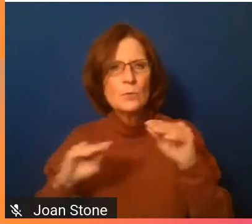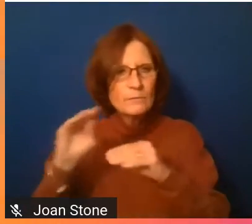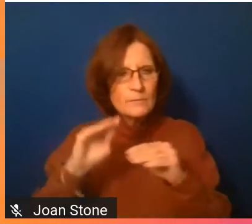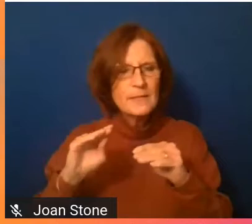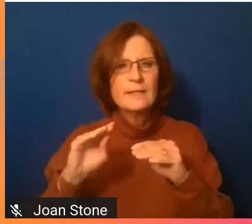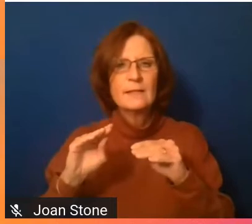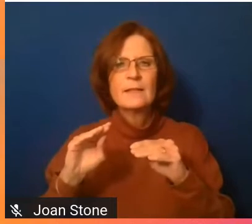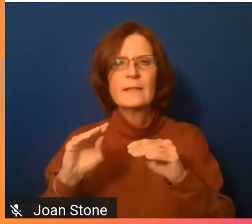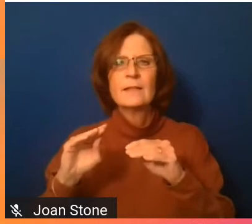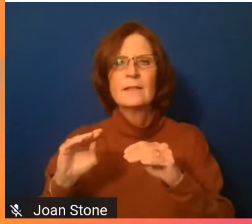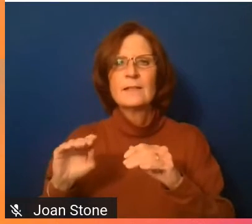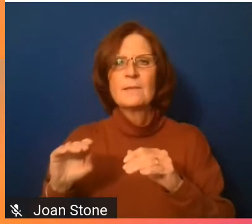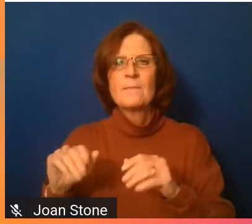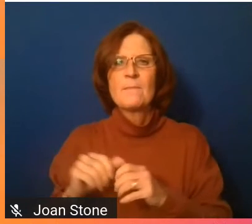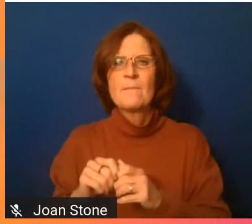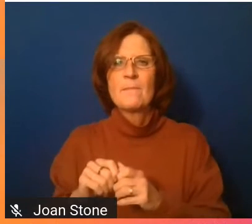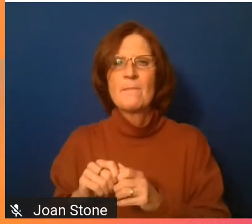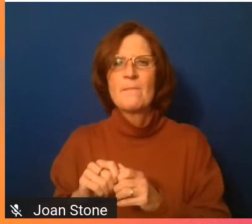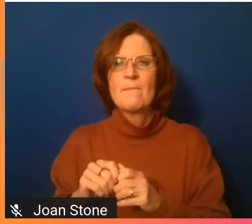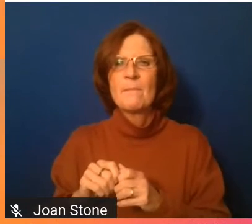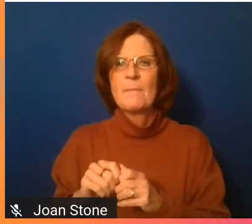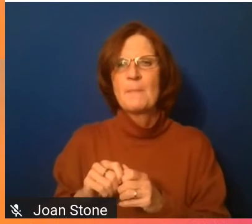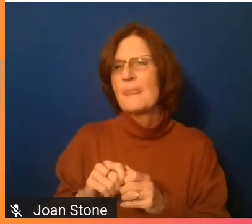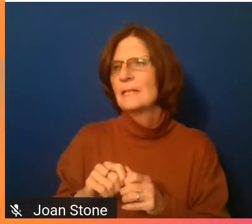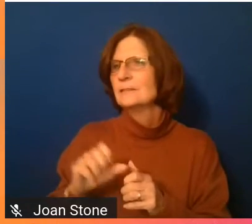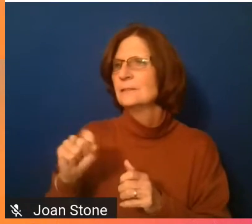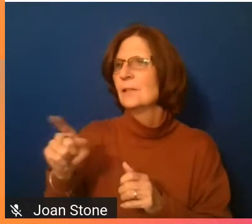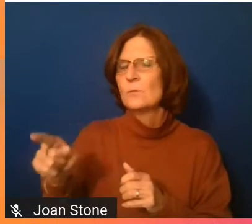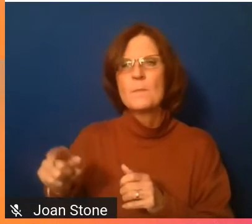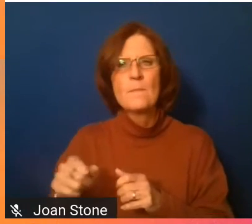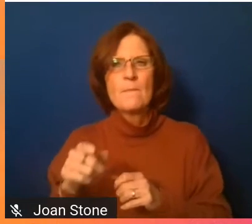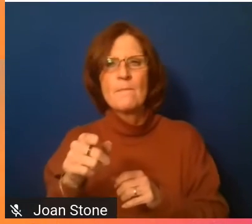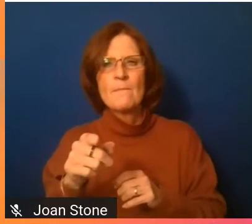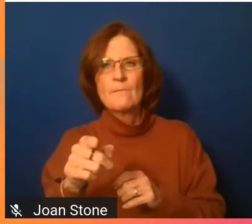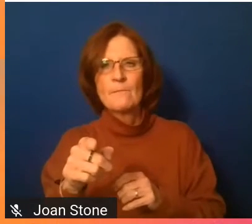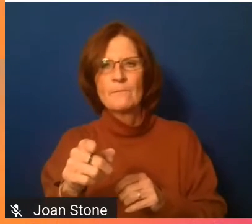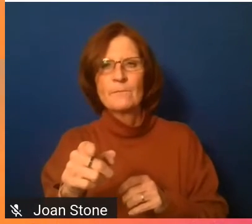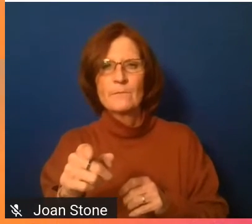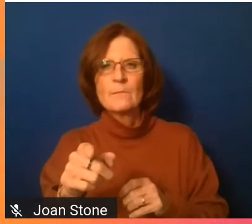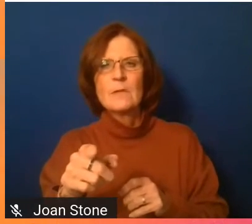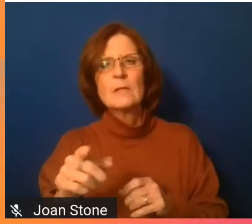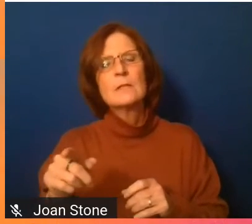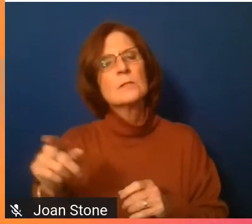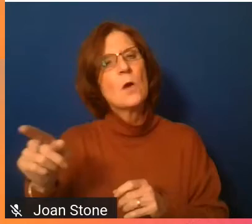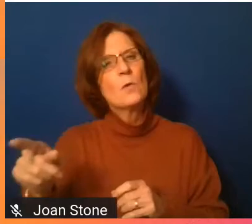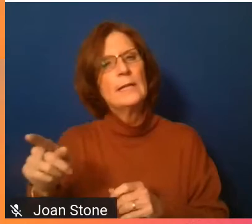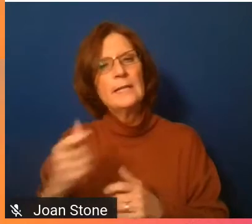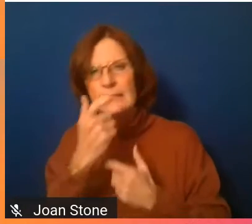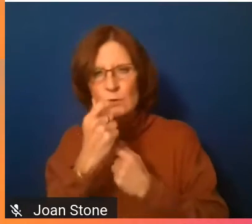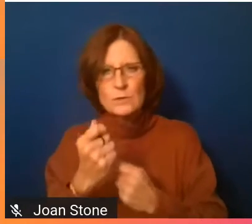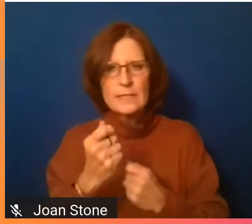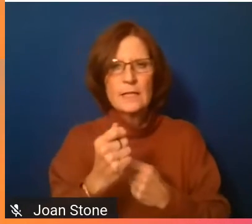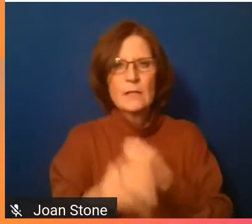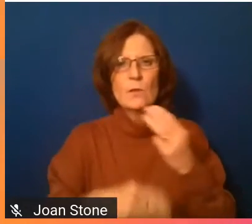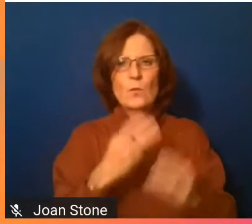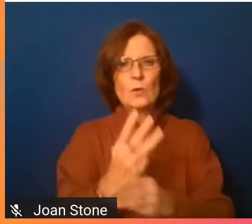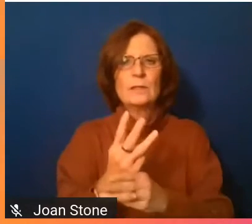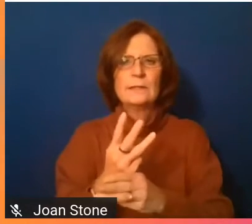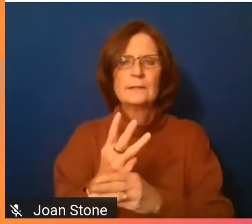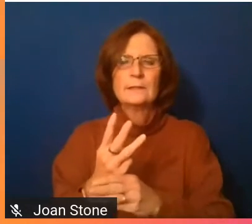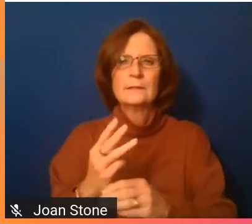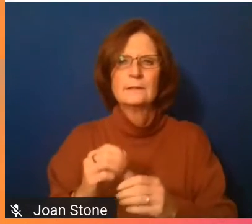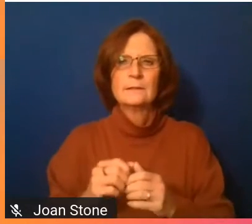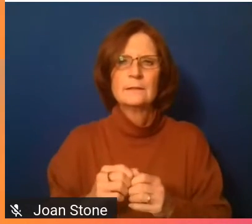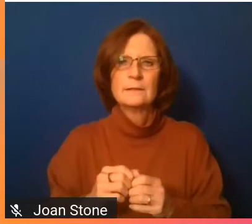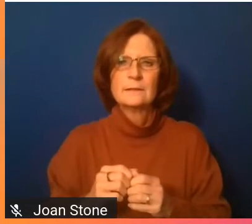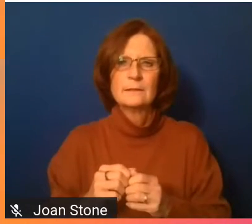da tanto tempo sono in fissa con questo mondo. So it's really into this world because it's this is so poetic for the fact